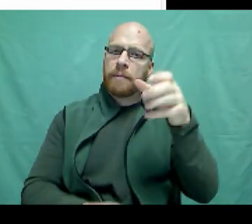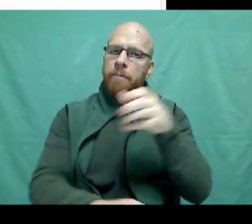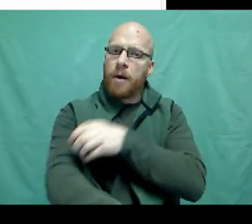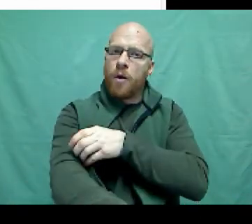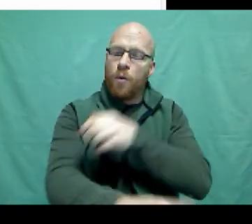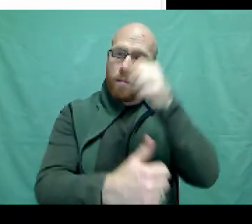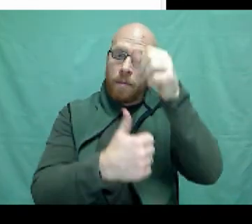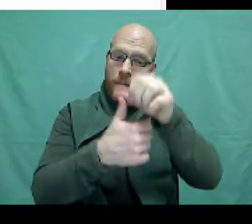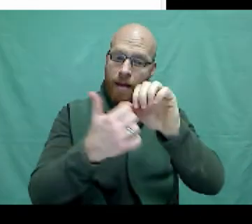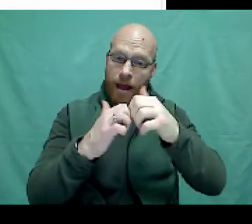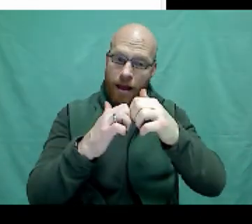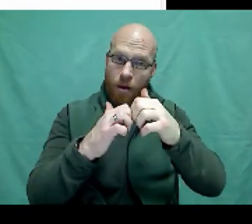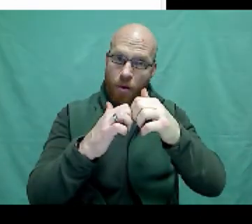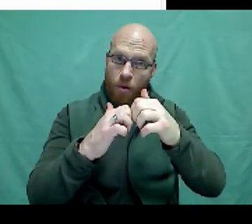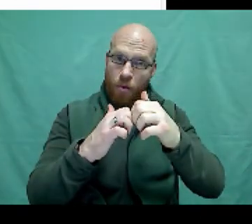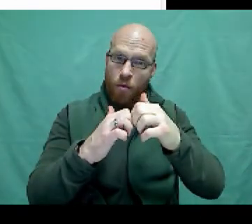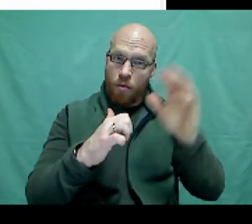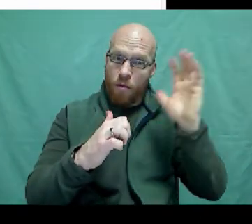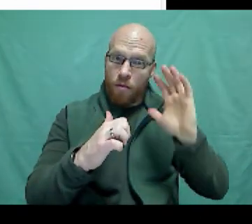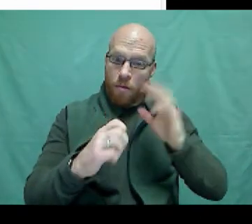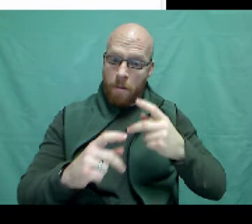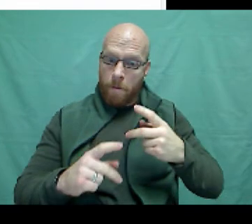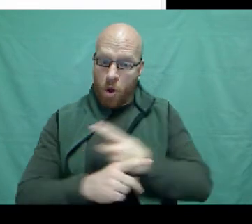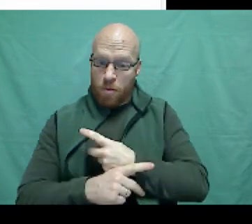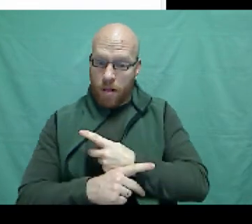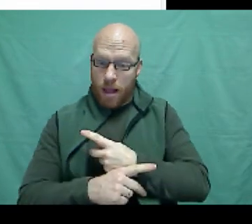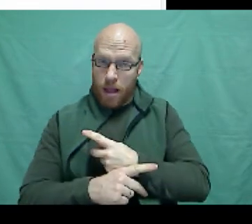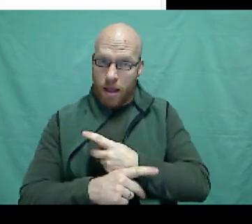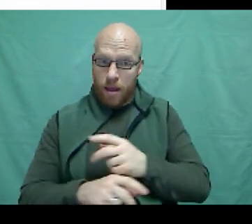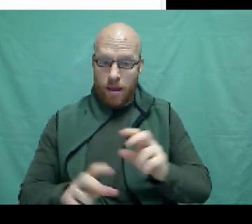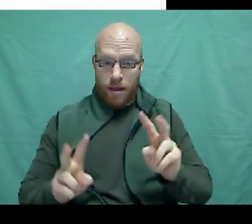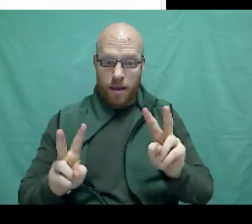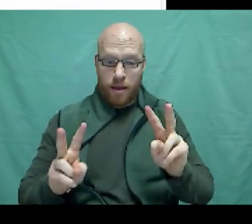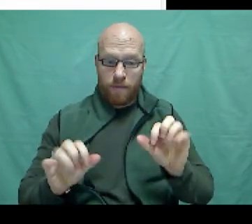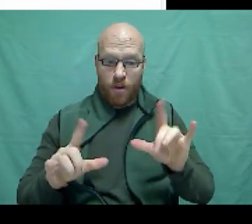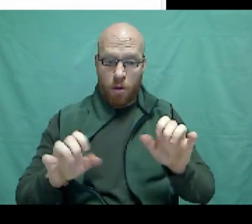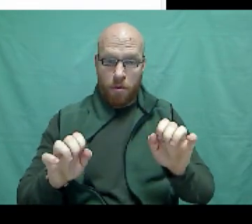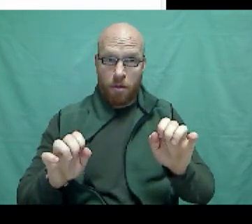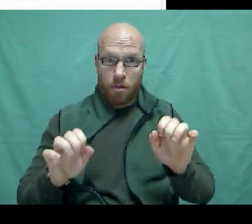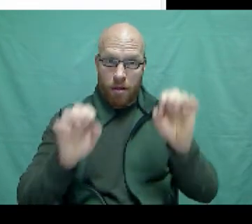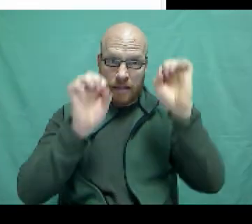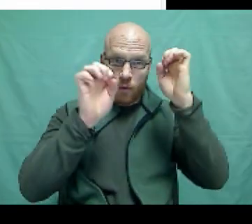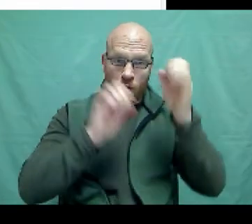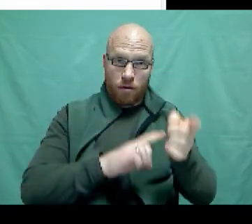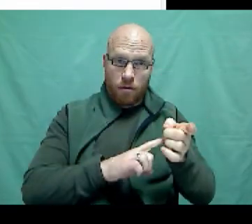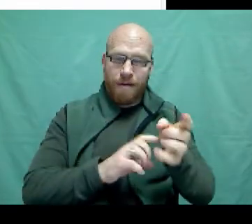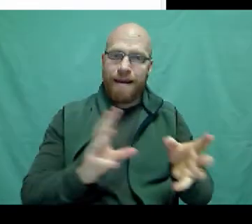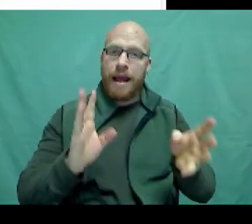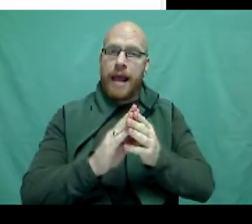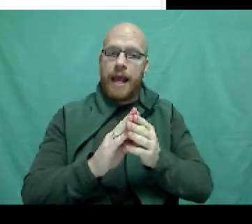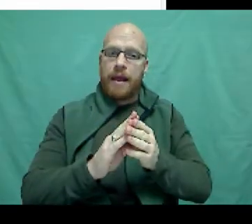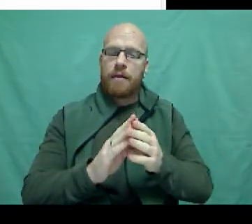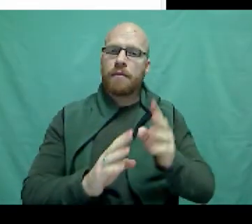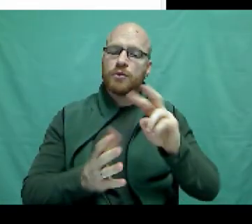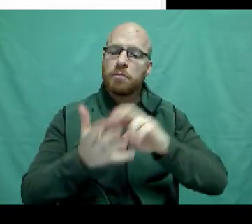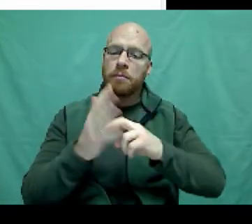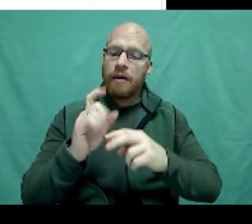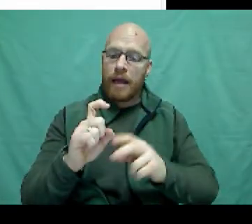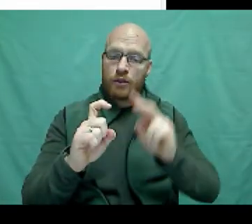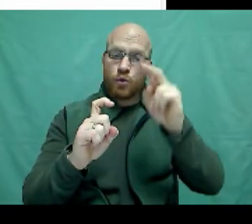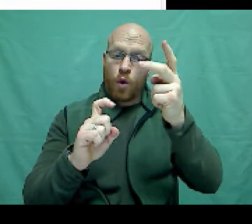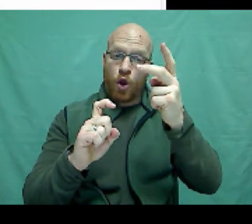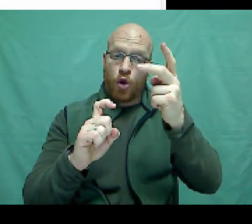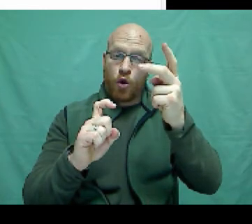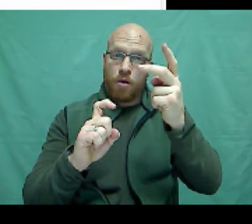those are all even powers. Remember how, when we multiplied like bases with the variables, we added the